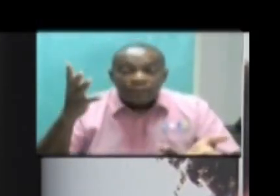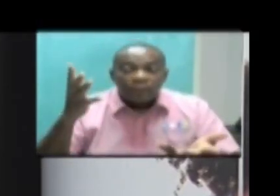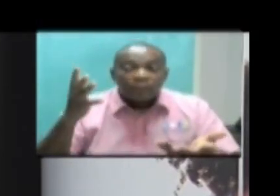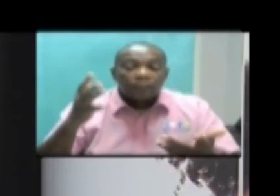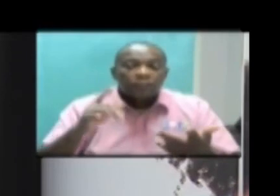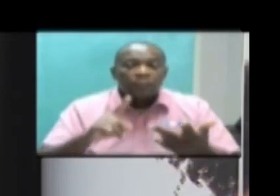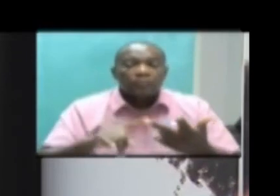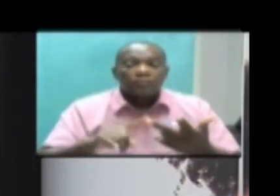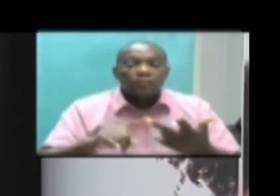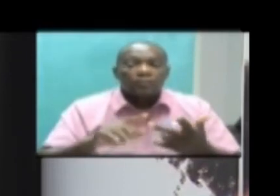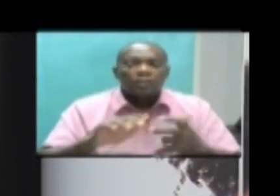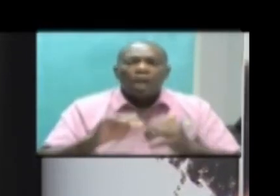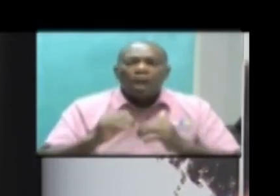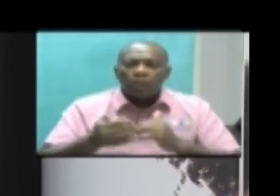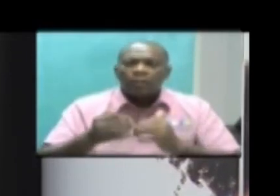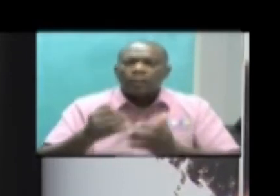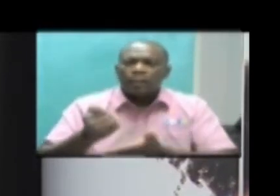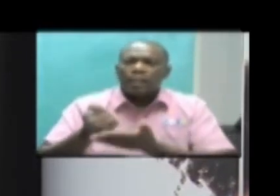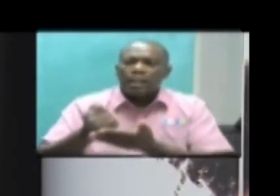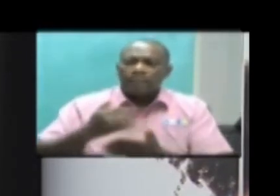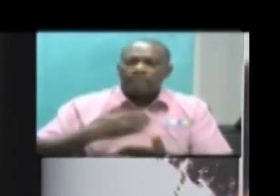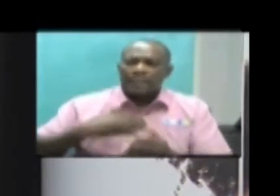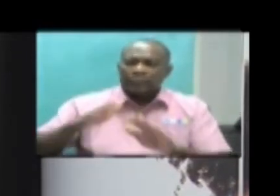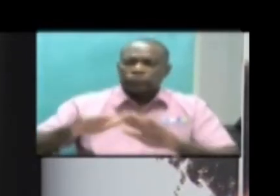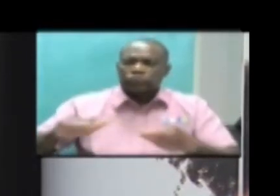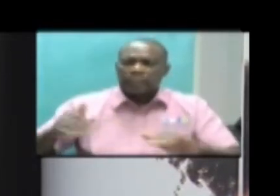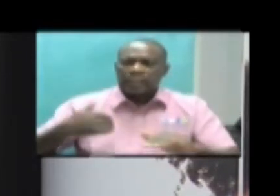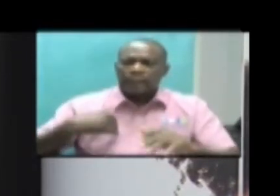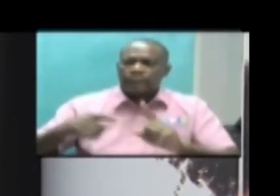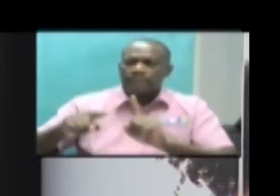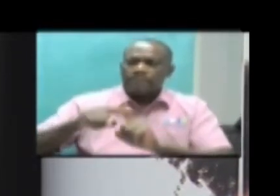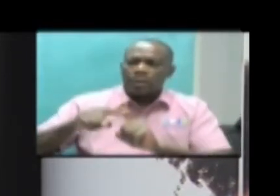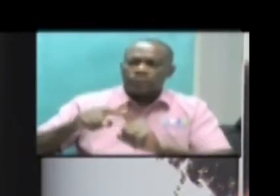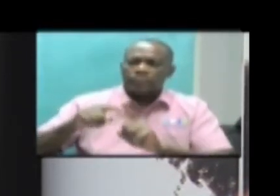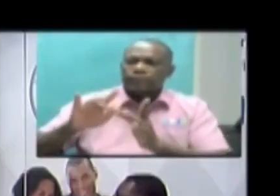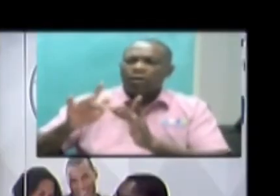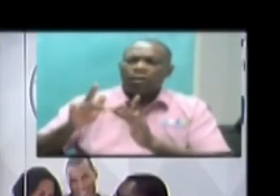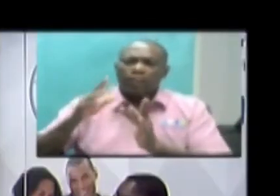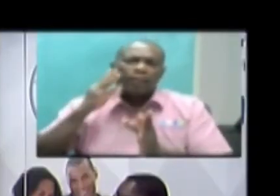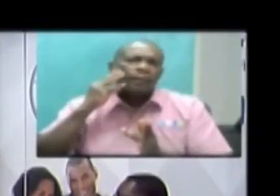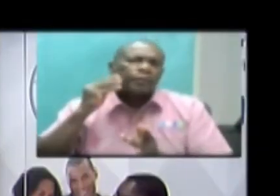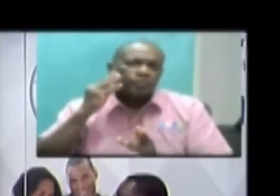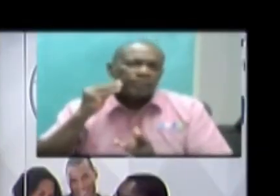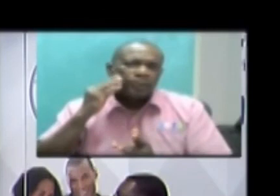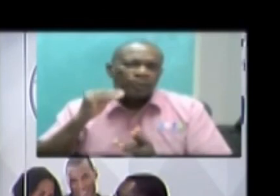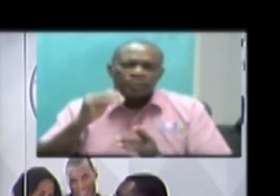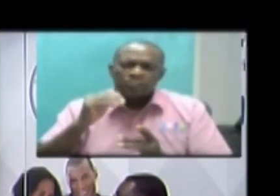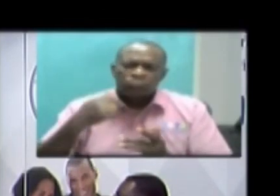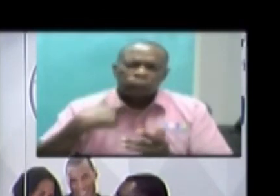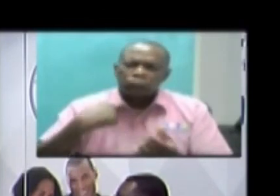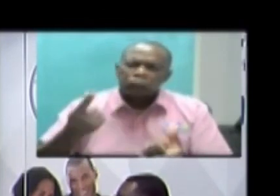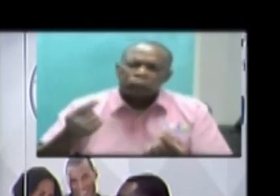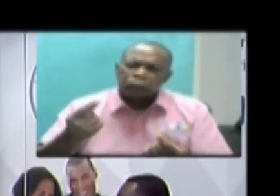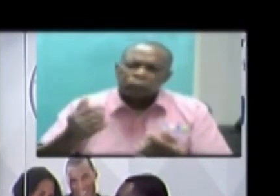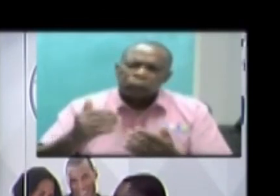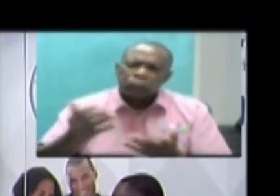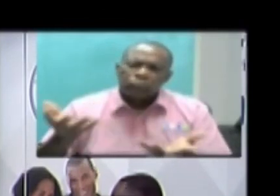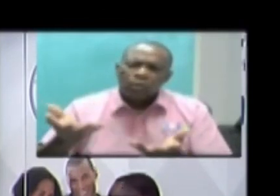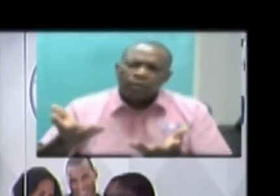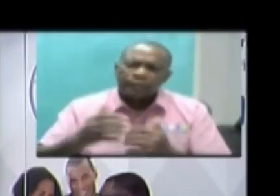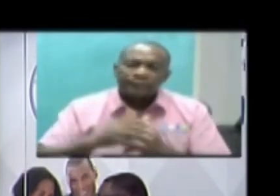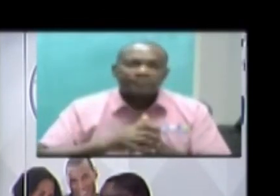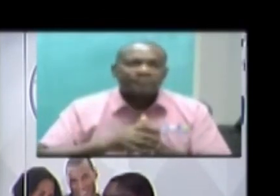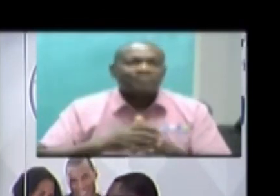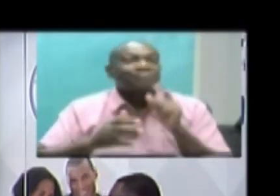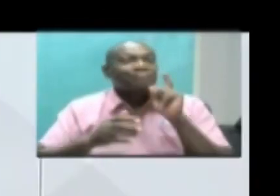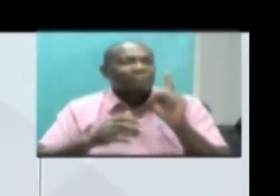online experience? There are things that are working, there are things that aren't. What do I need to do? I have to shave some of your time. Let's go.